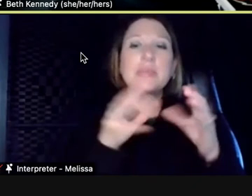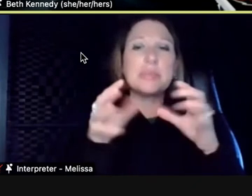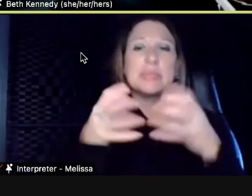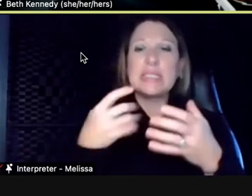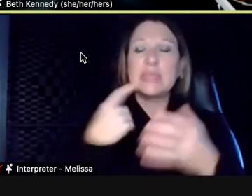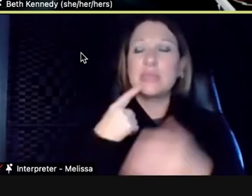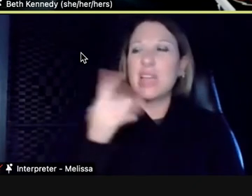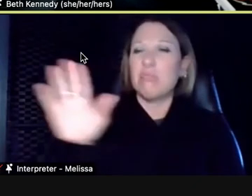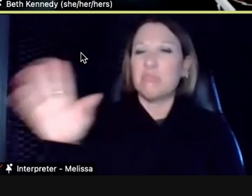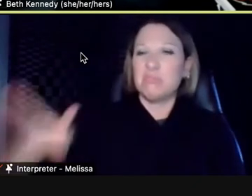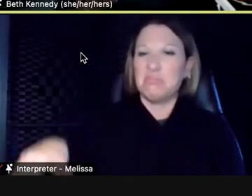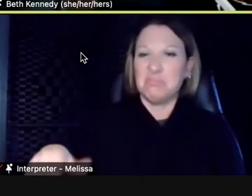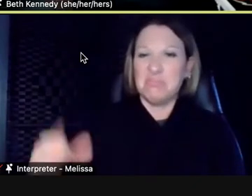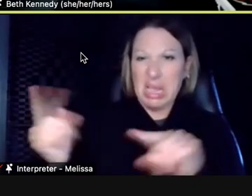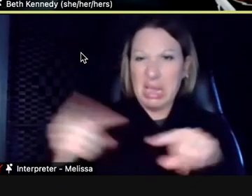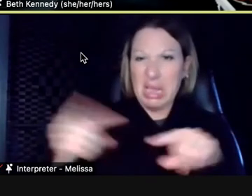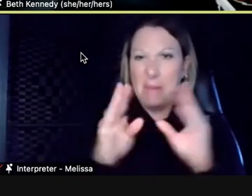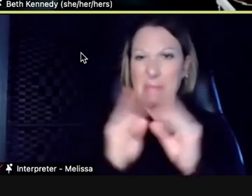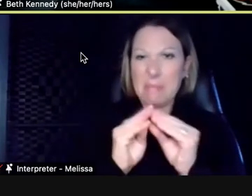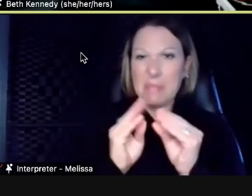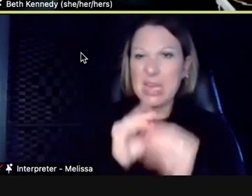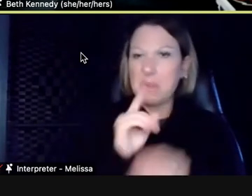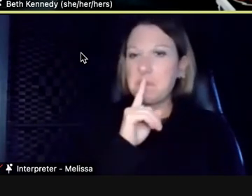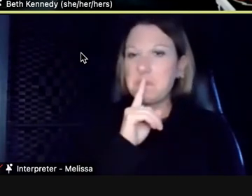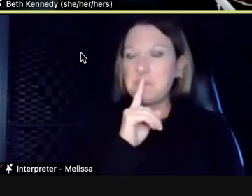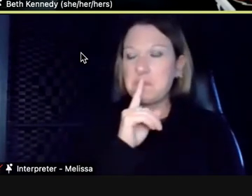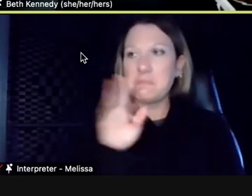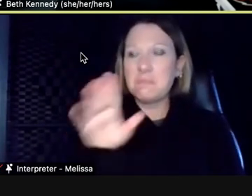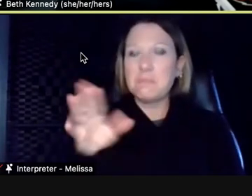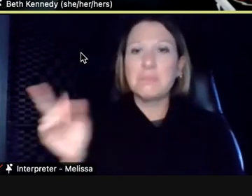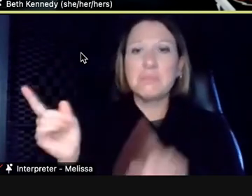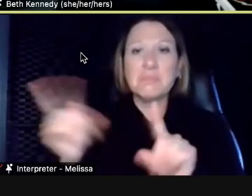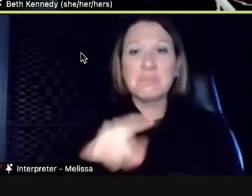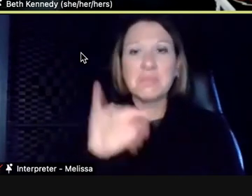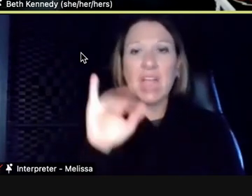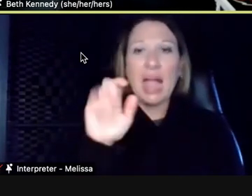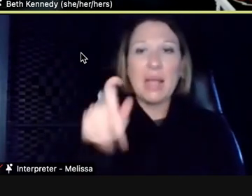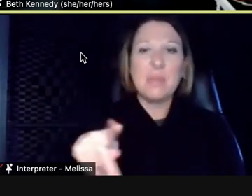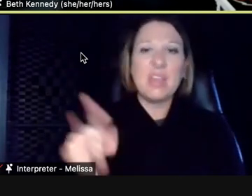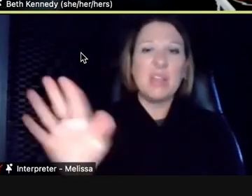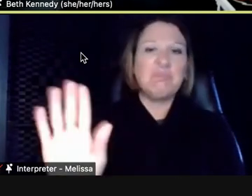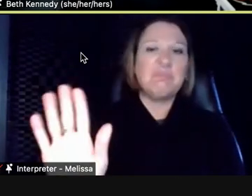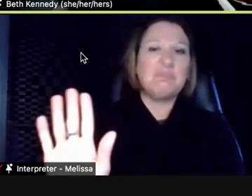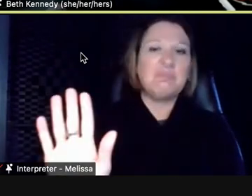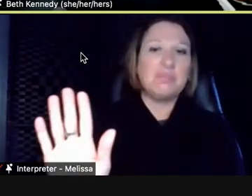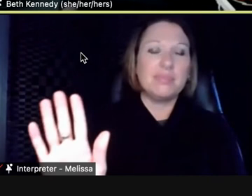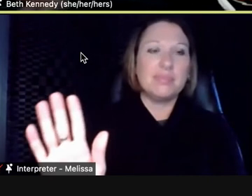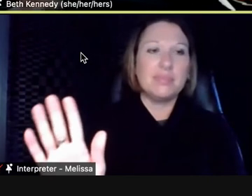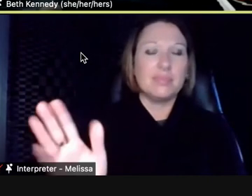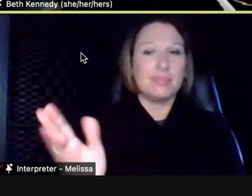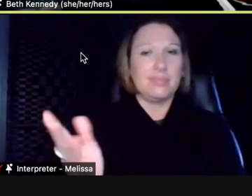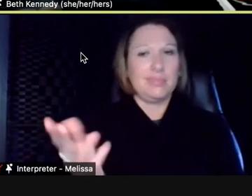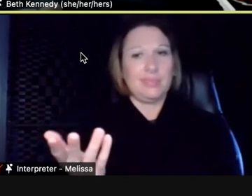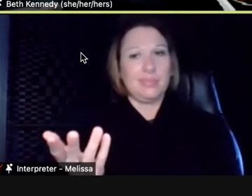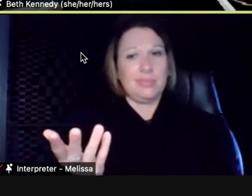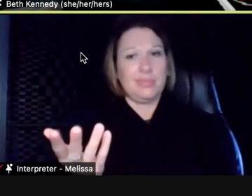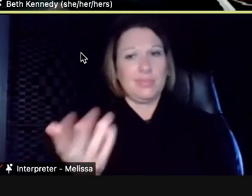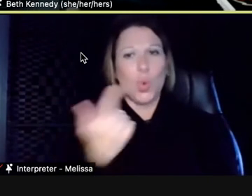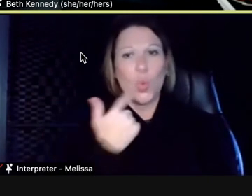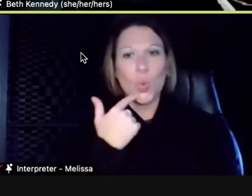the meeting. You don't need to be at the IEP. But who's with the student all day, every day?